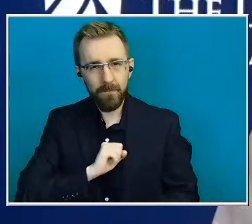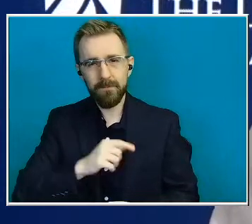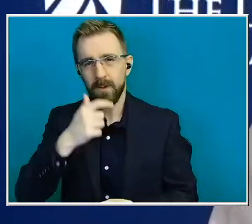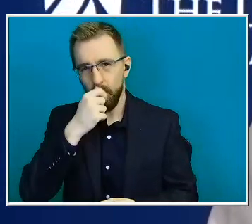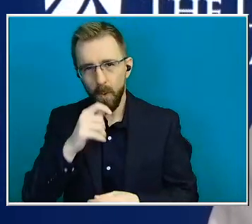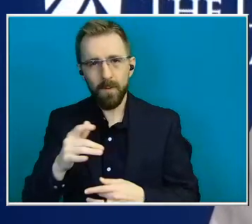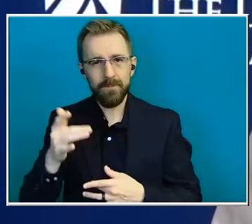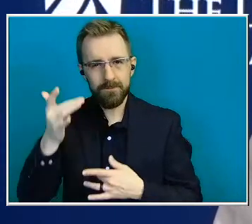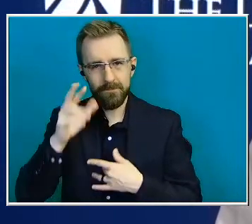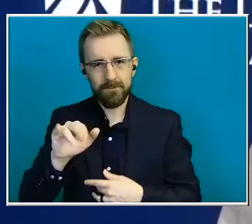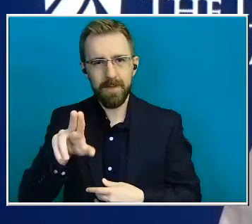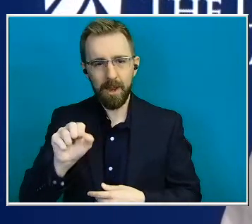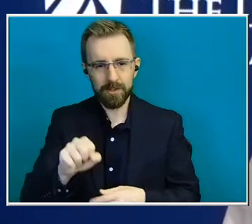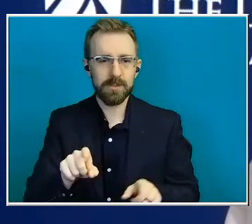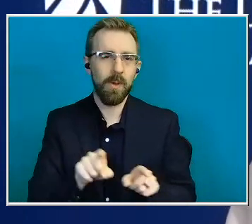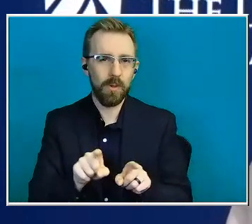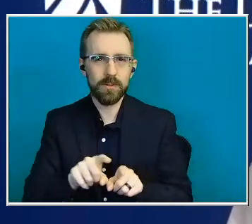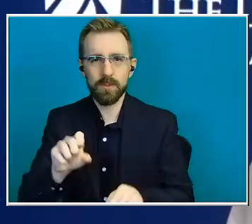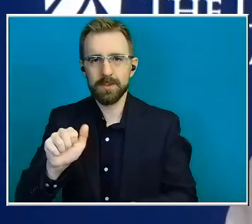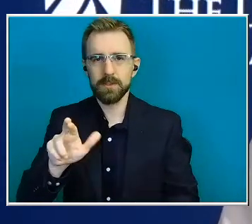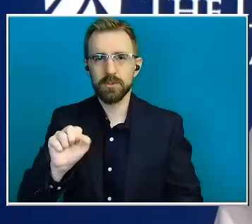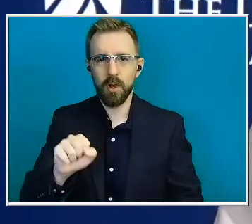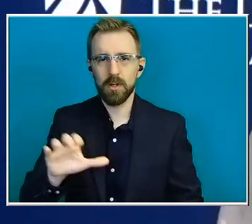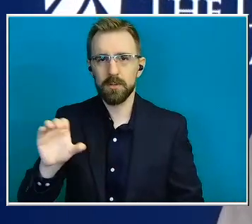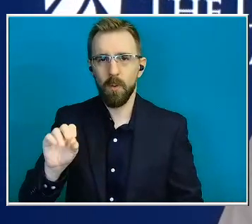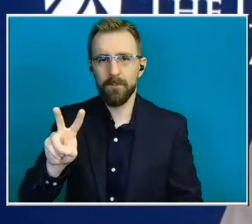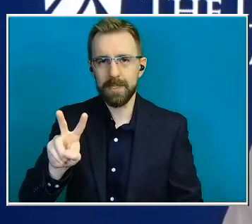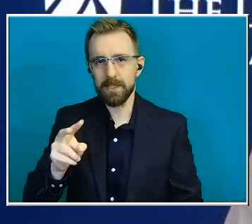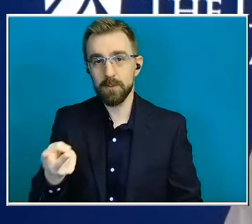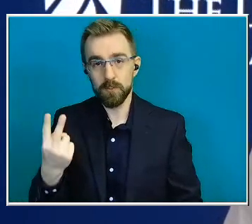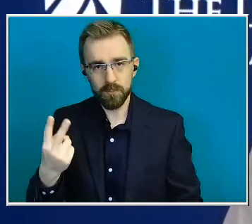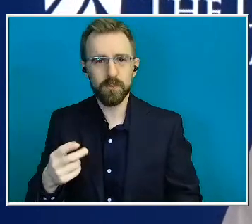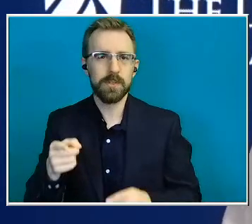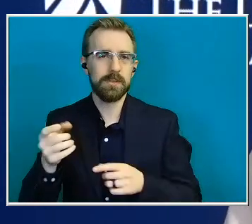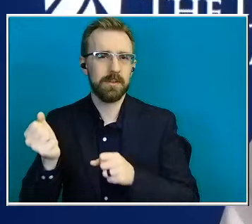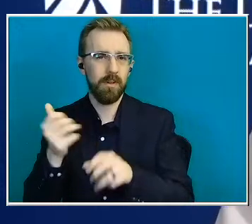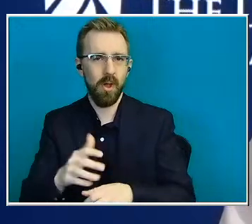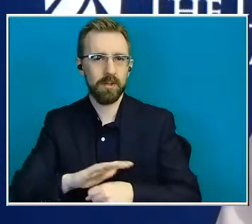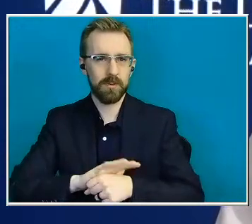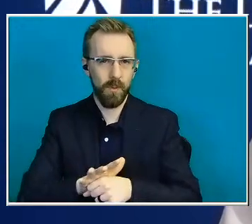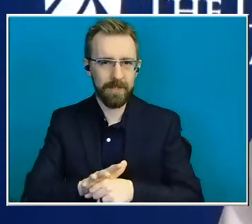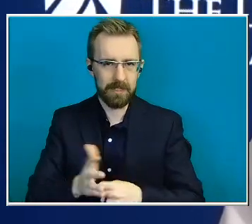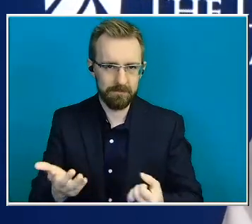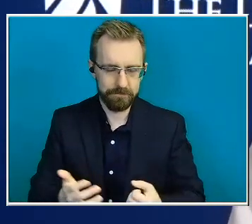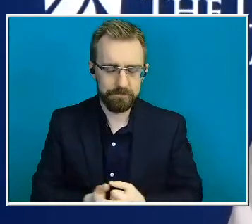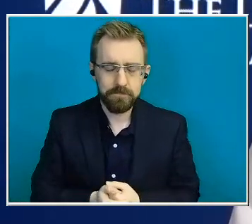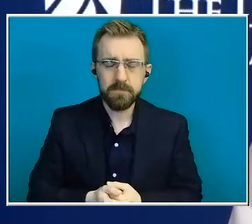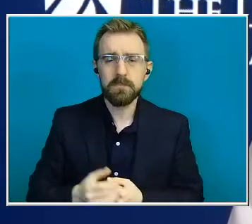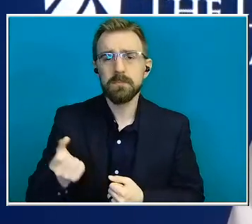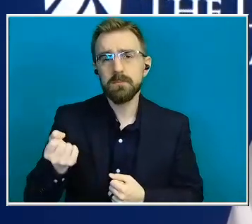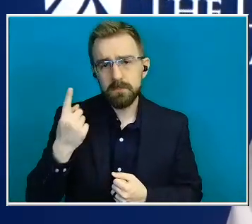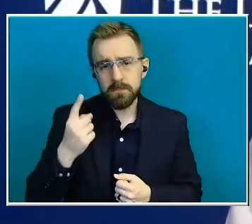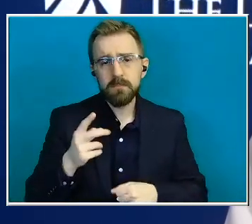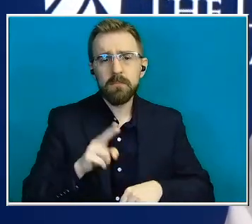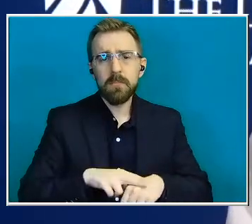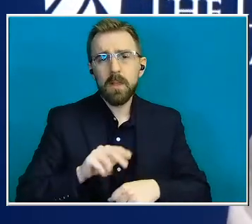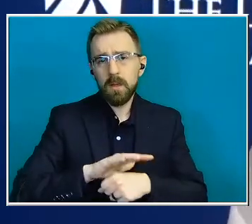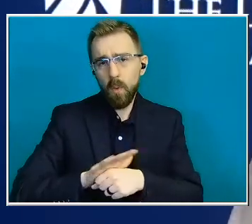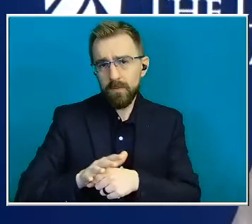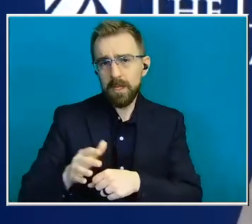also SARS-CoV-2, which causes COVID-19. So we do understand, however, COVID-19 is not